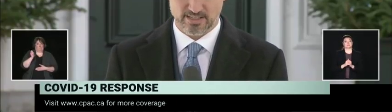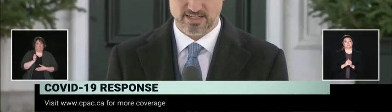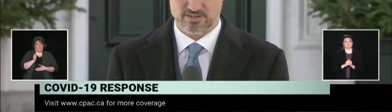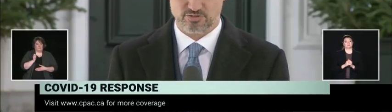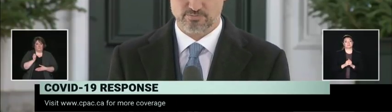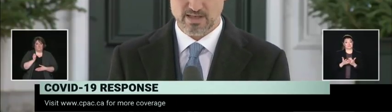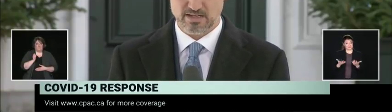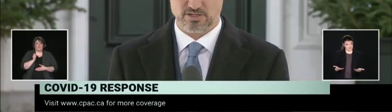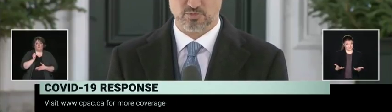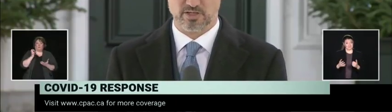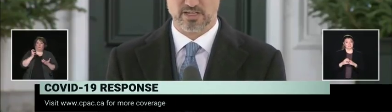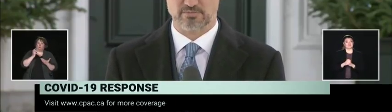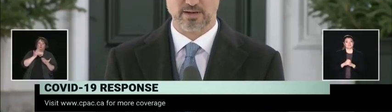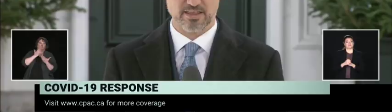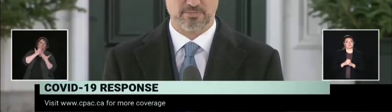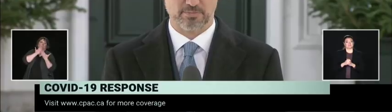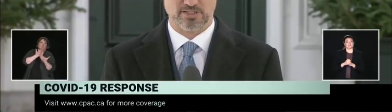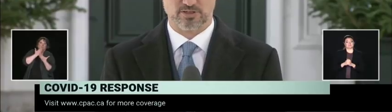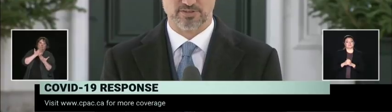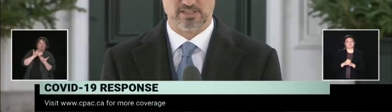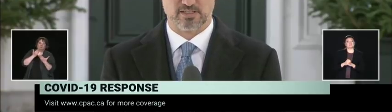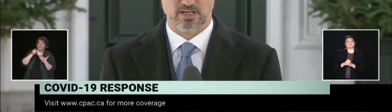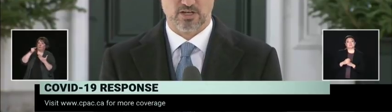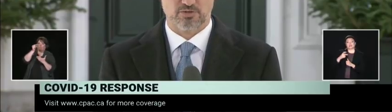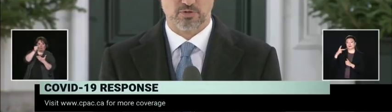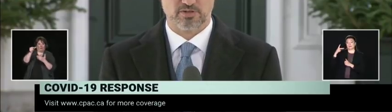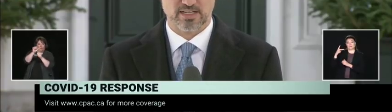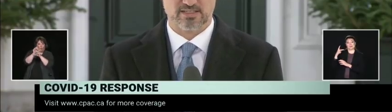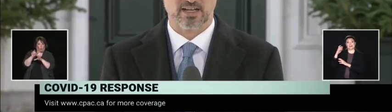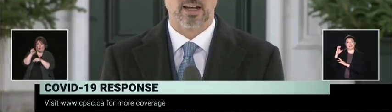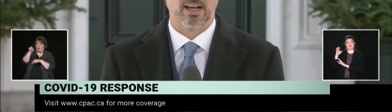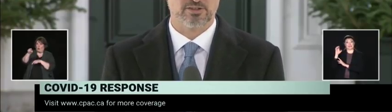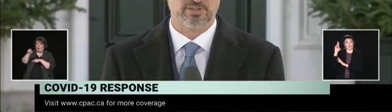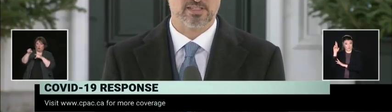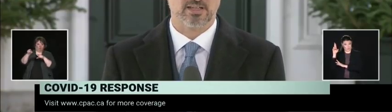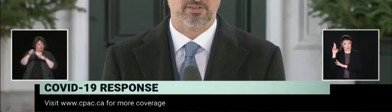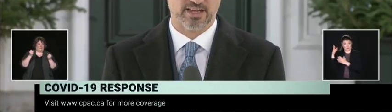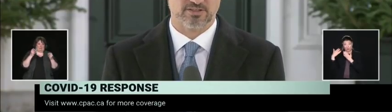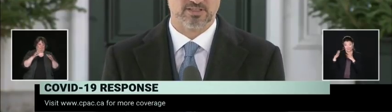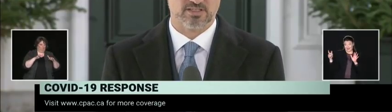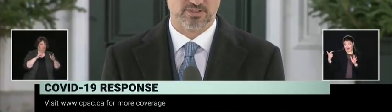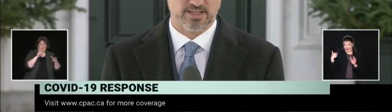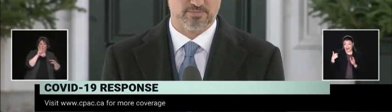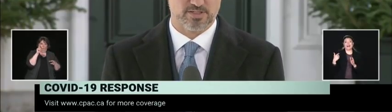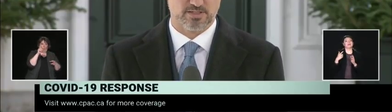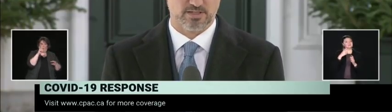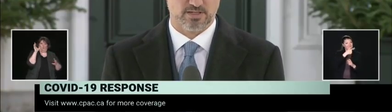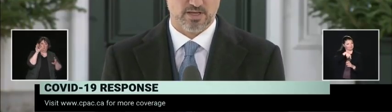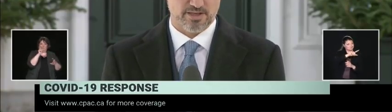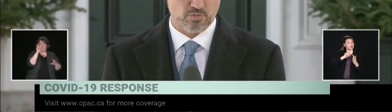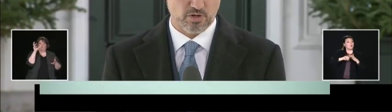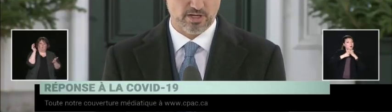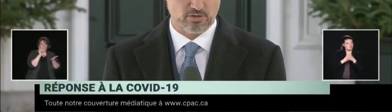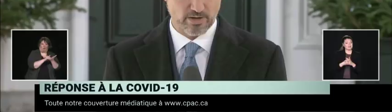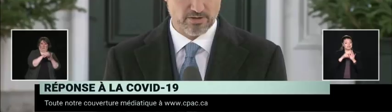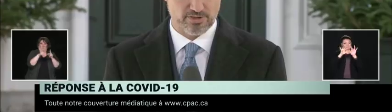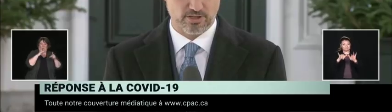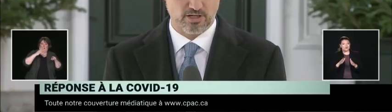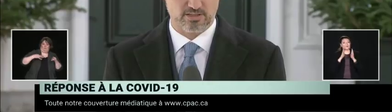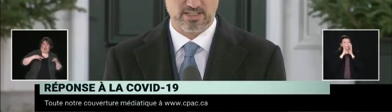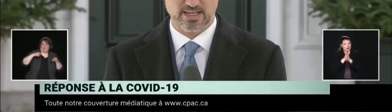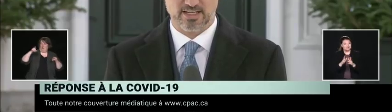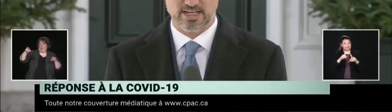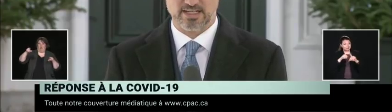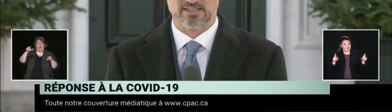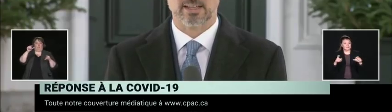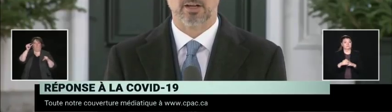to recognize the tremendous work done by the public service, who processed hundreds of thousands of claims. They're working around the